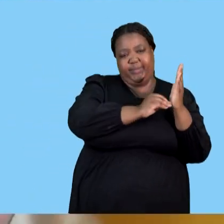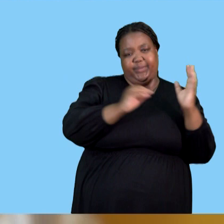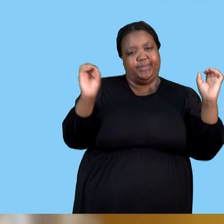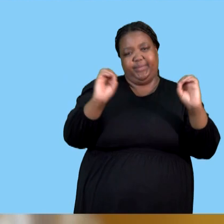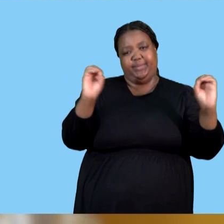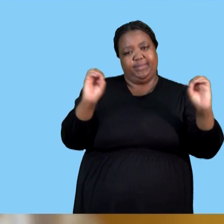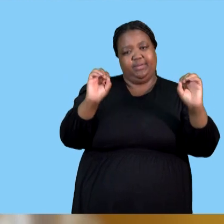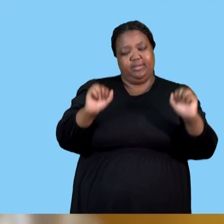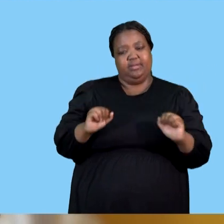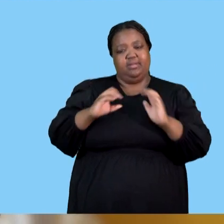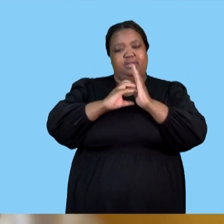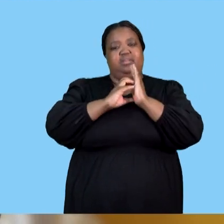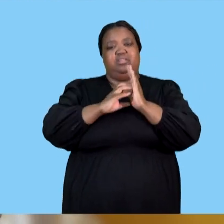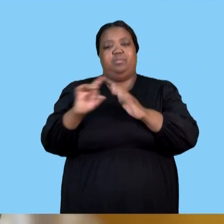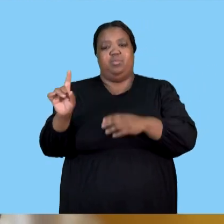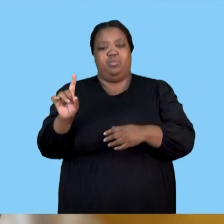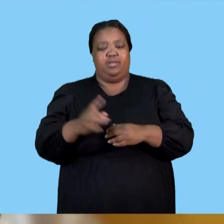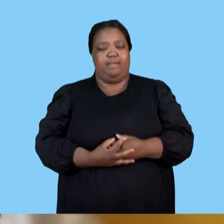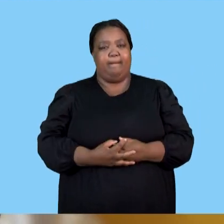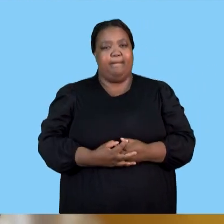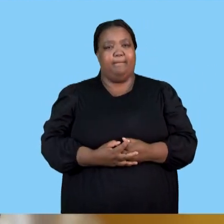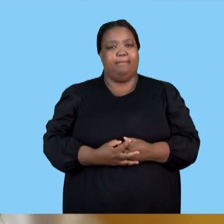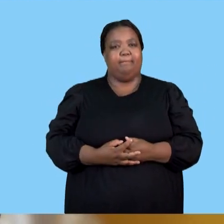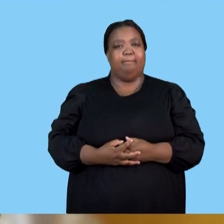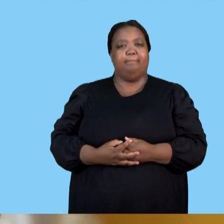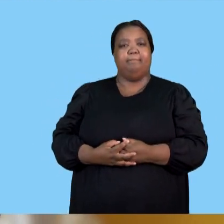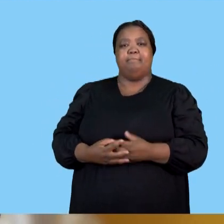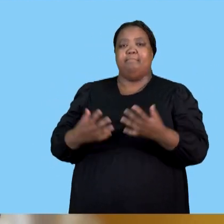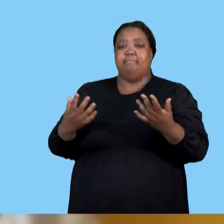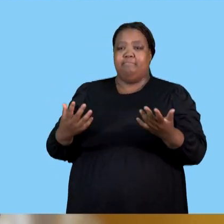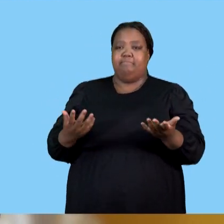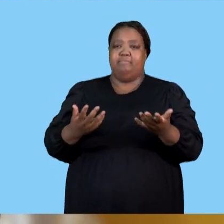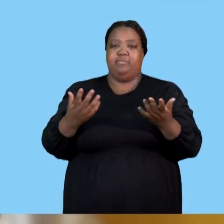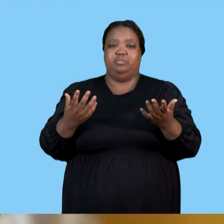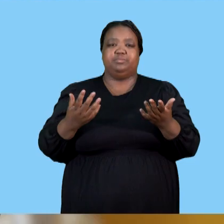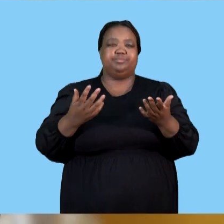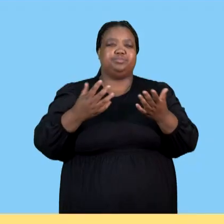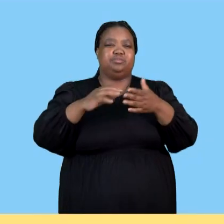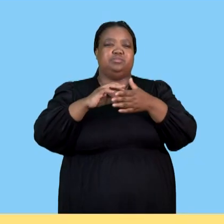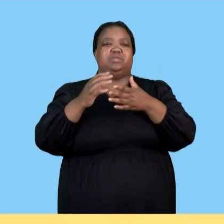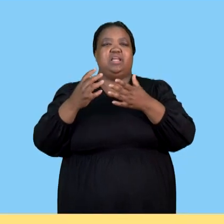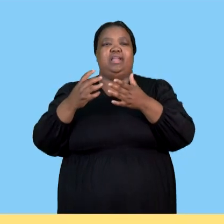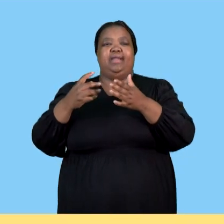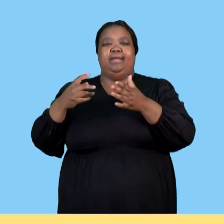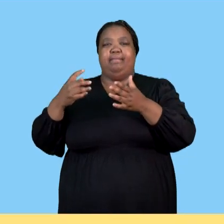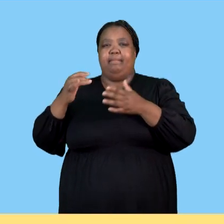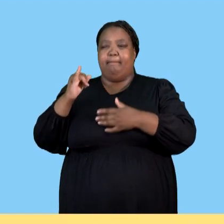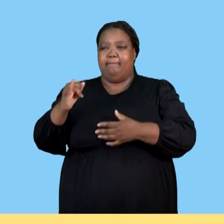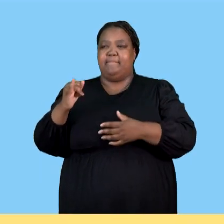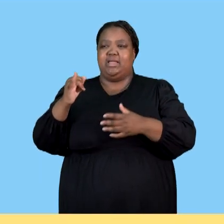And the examples include discount allowed, discount received, bad